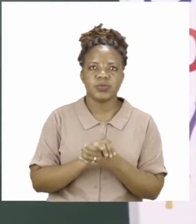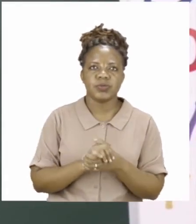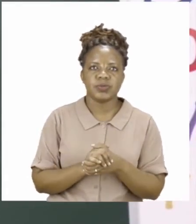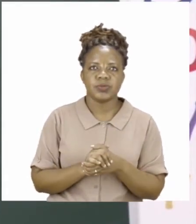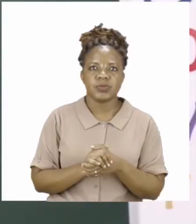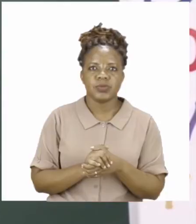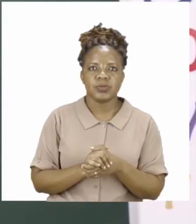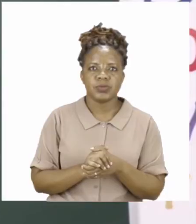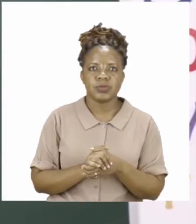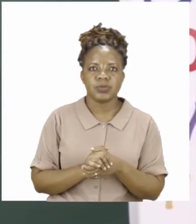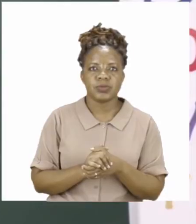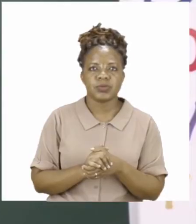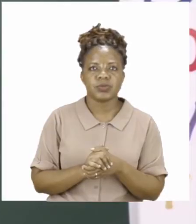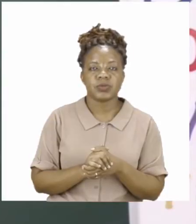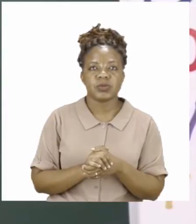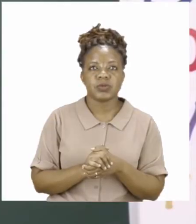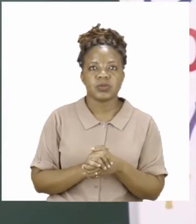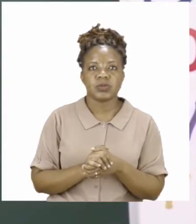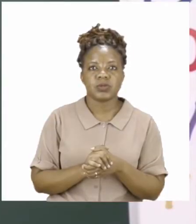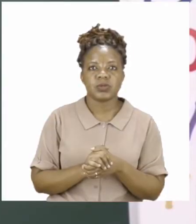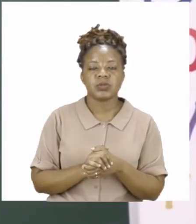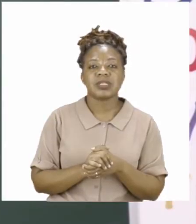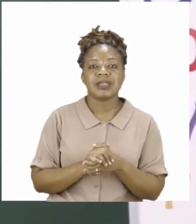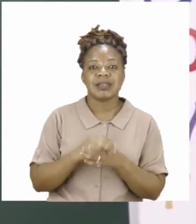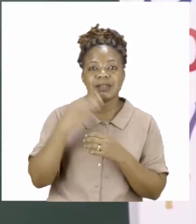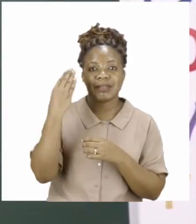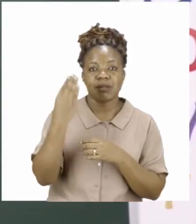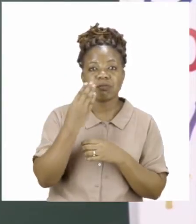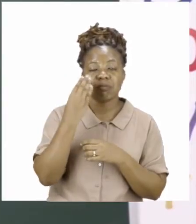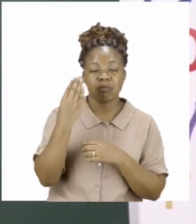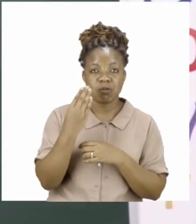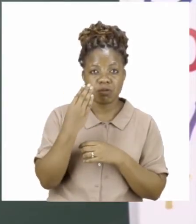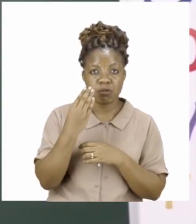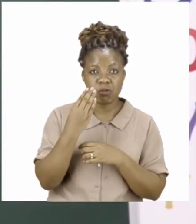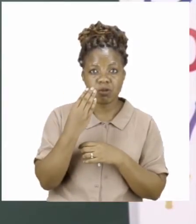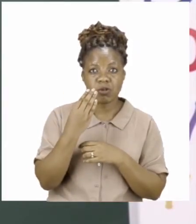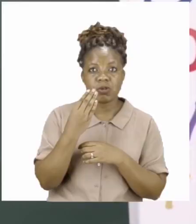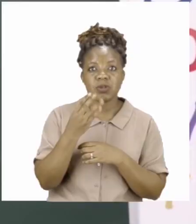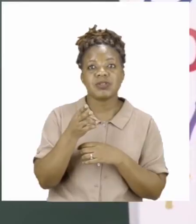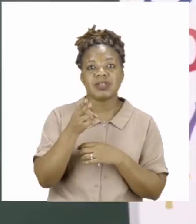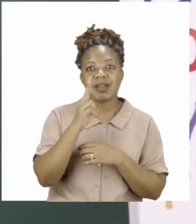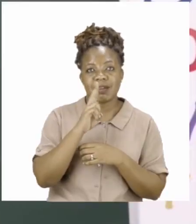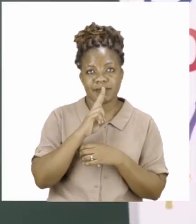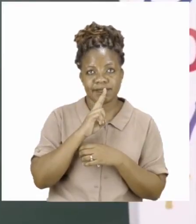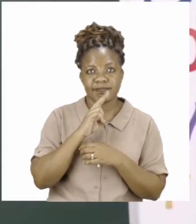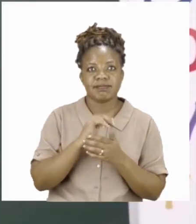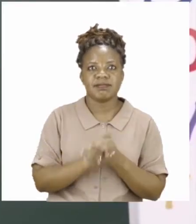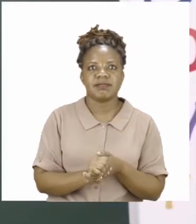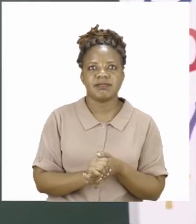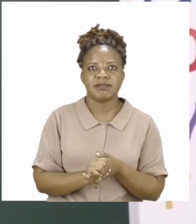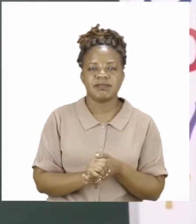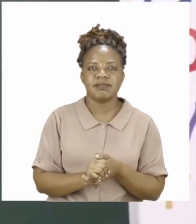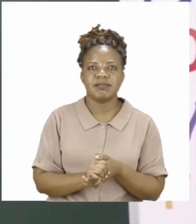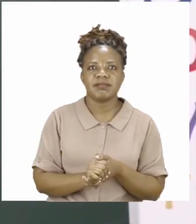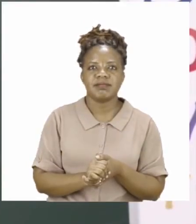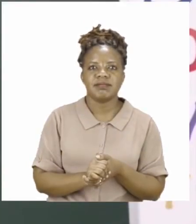them. The blue counter will be our answer counter, and that's the one that I'm going to ask you to write down in the